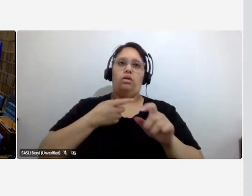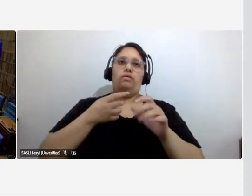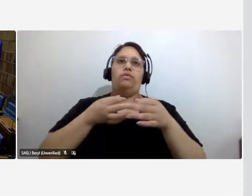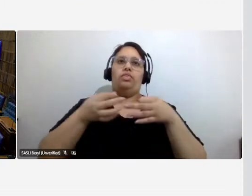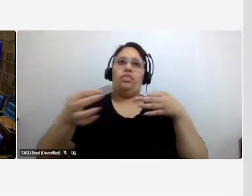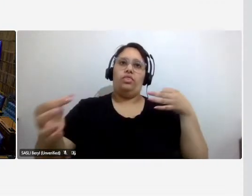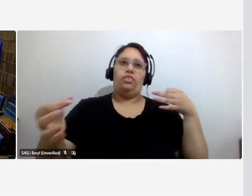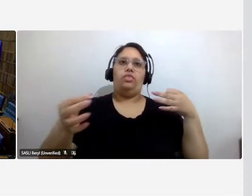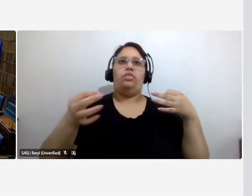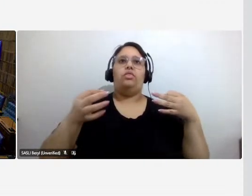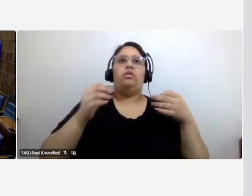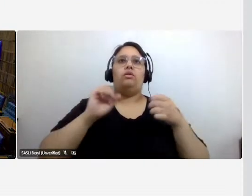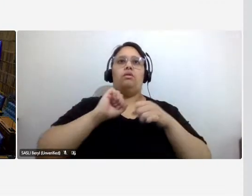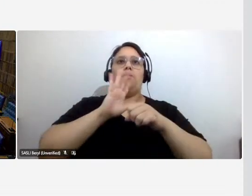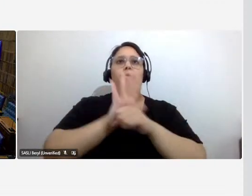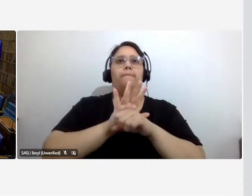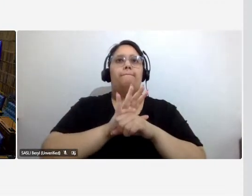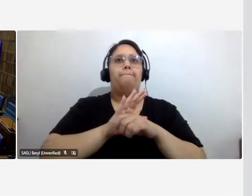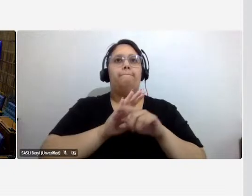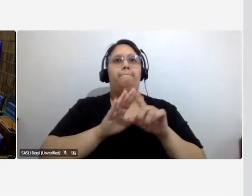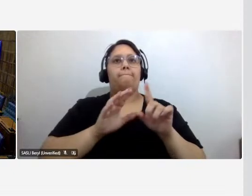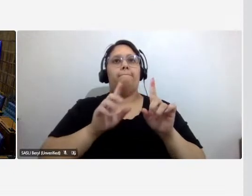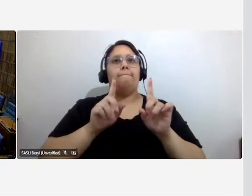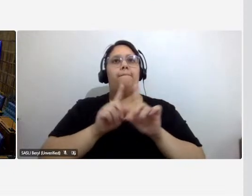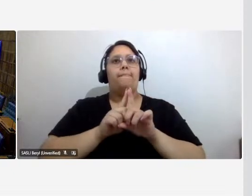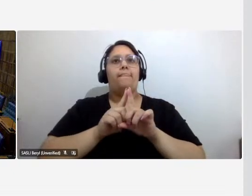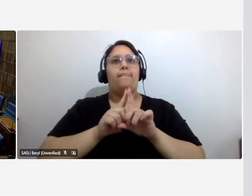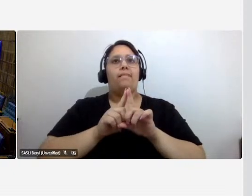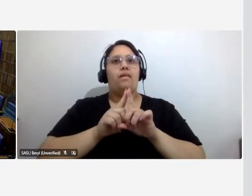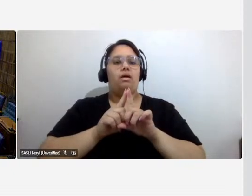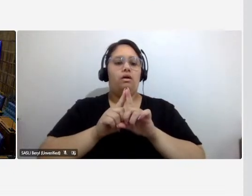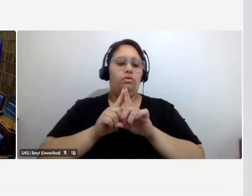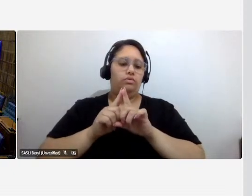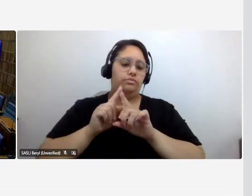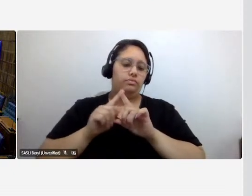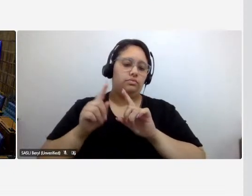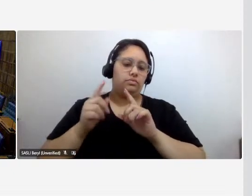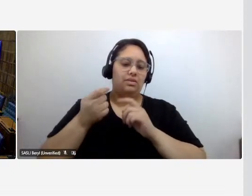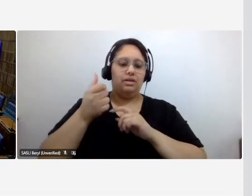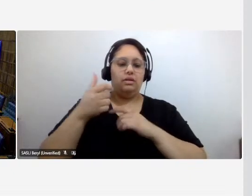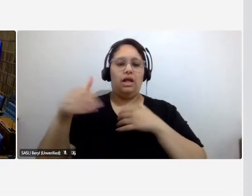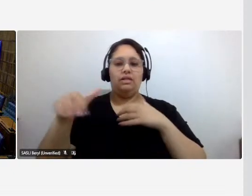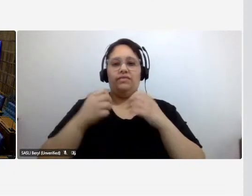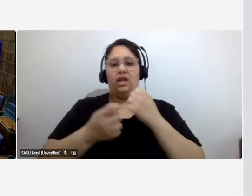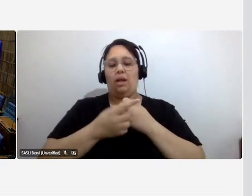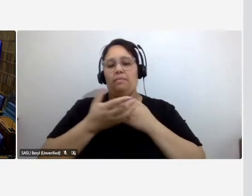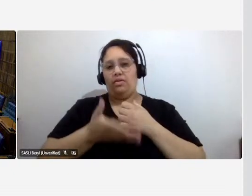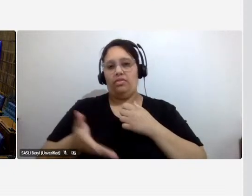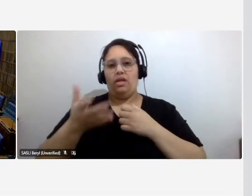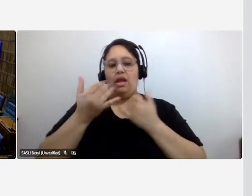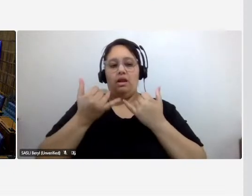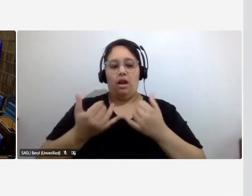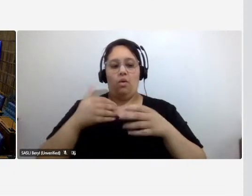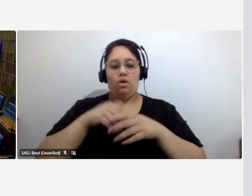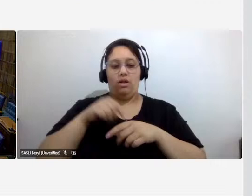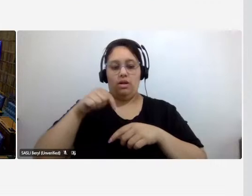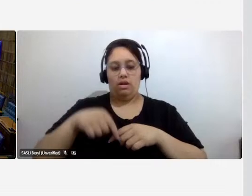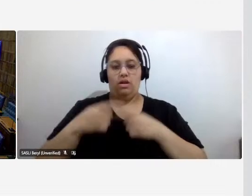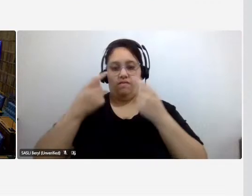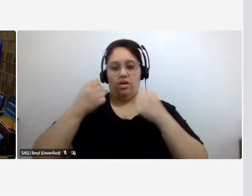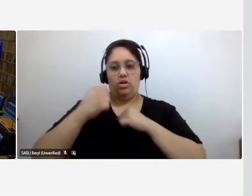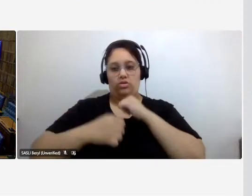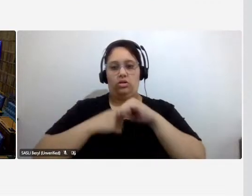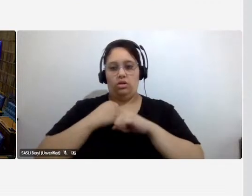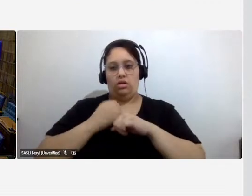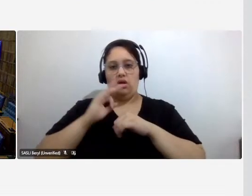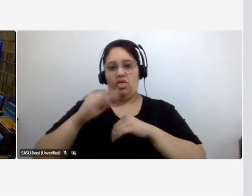And in the COVID period, as members will recall, very little sport activity actually happened. And now in this financial year, the